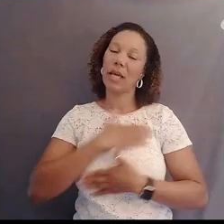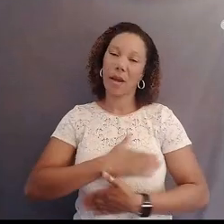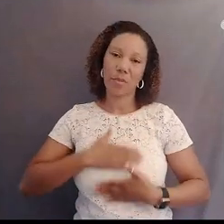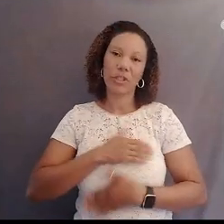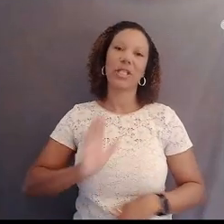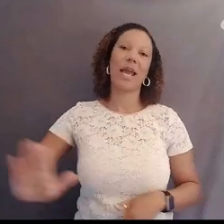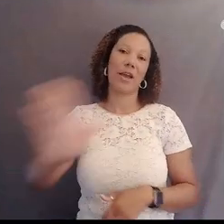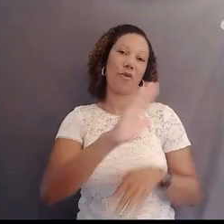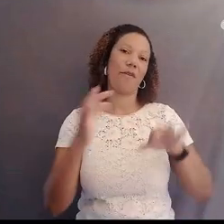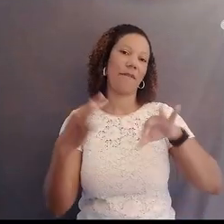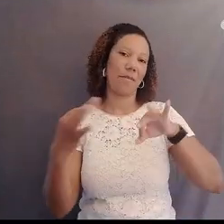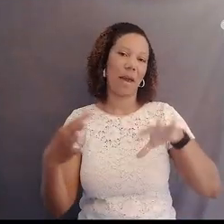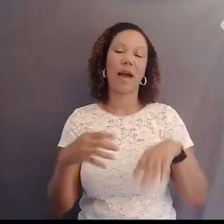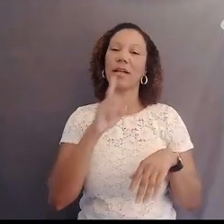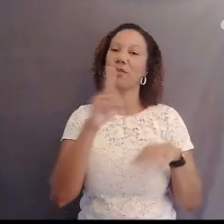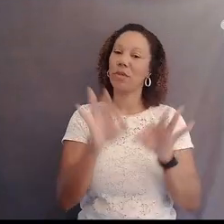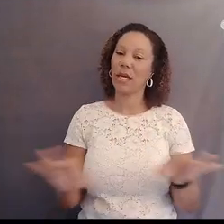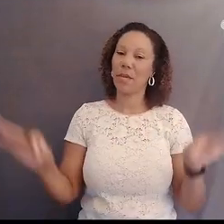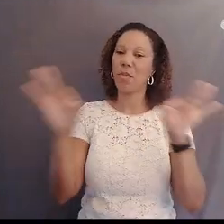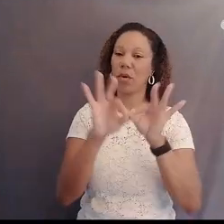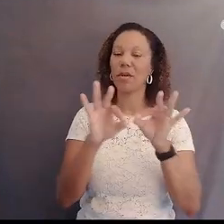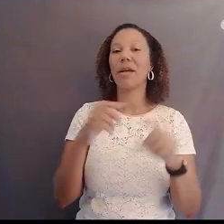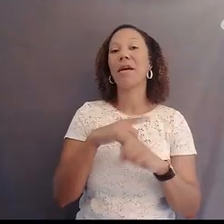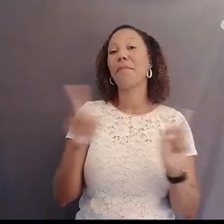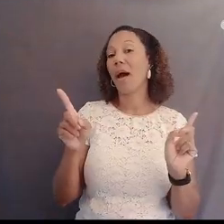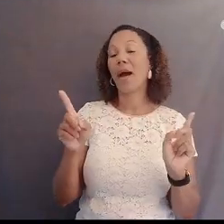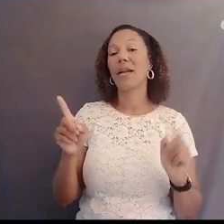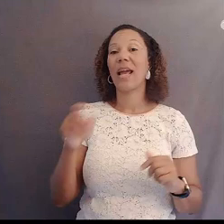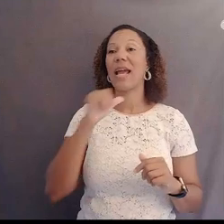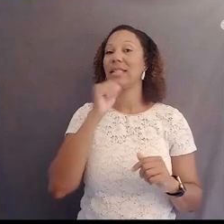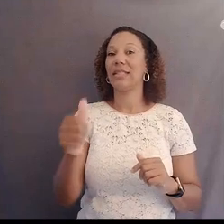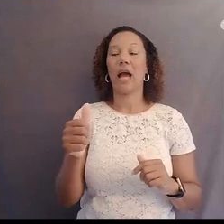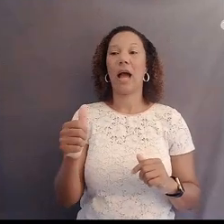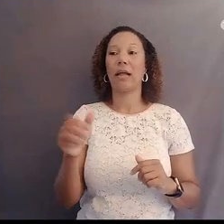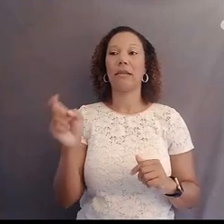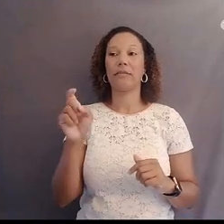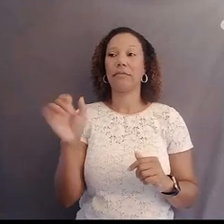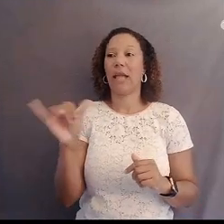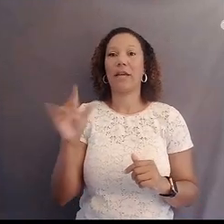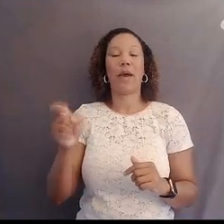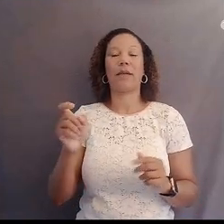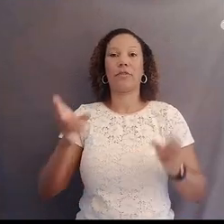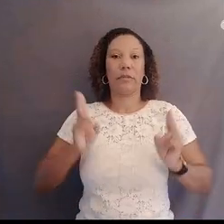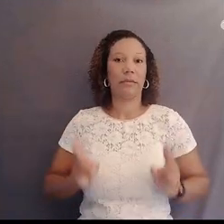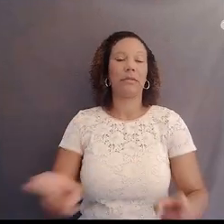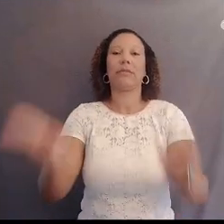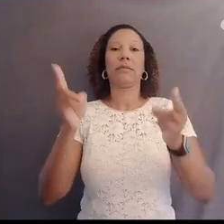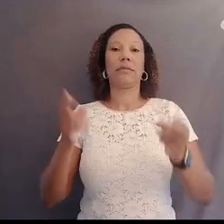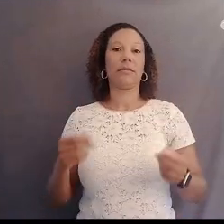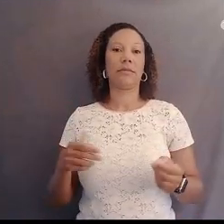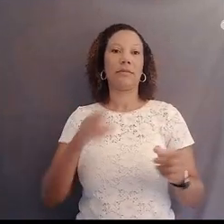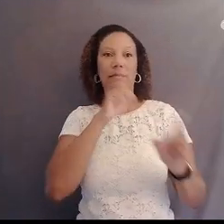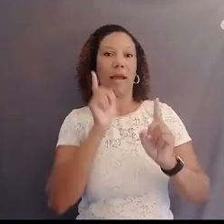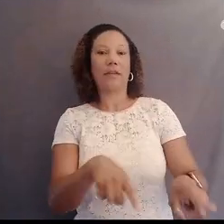everyone's feedback. It's really important, but it's not going to be the same kind of rush of we need